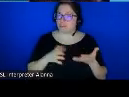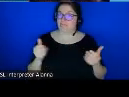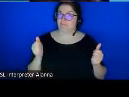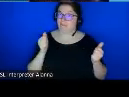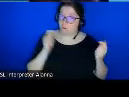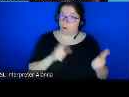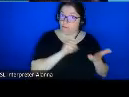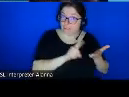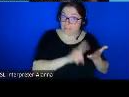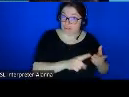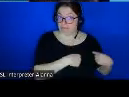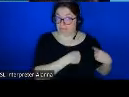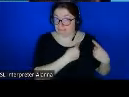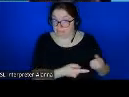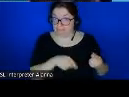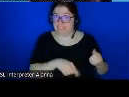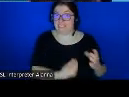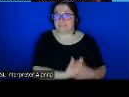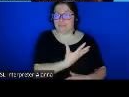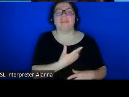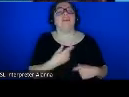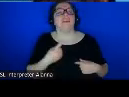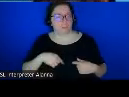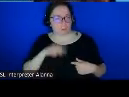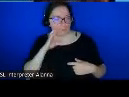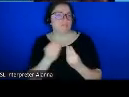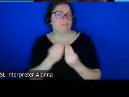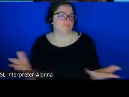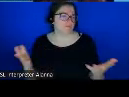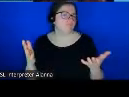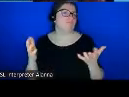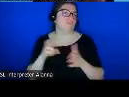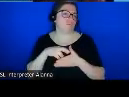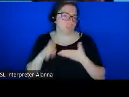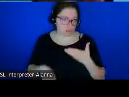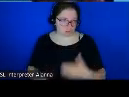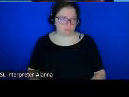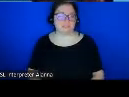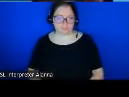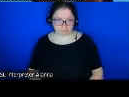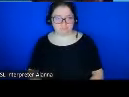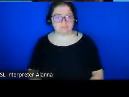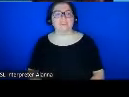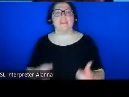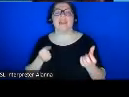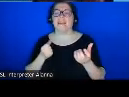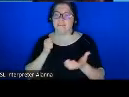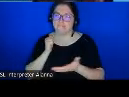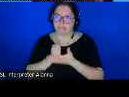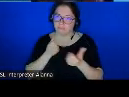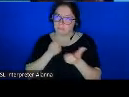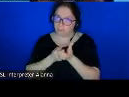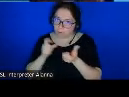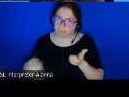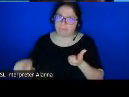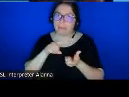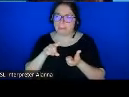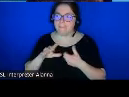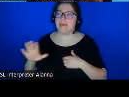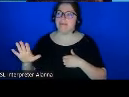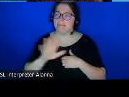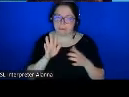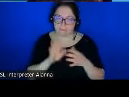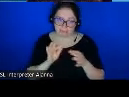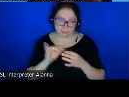organizations can have the information we do and that can support them in tailoring their messages and materials as well um